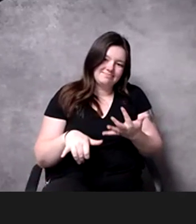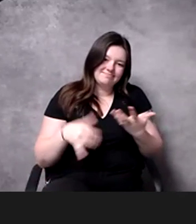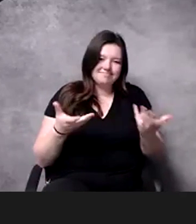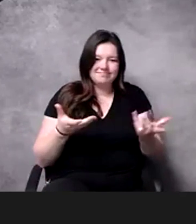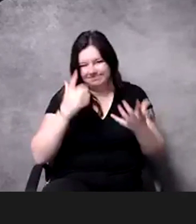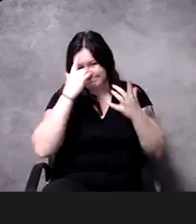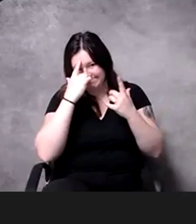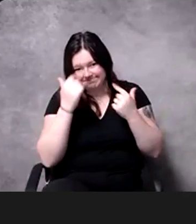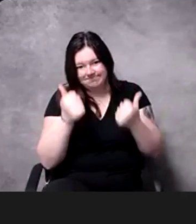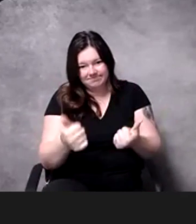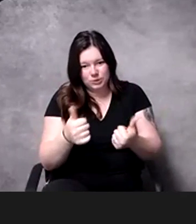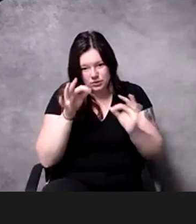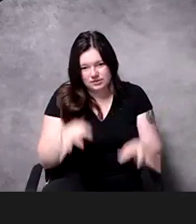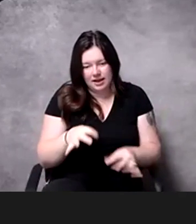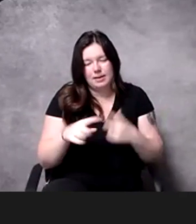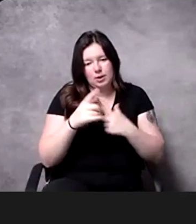Yeah.